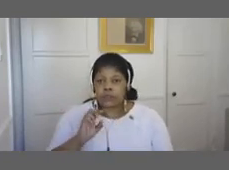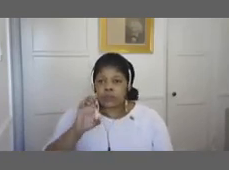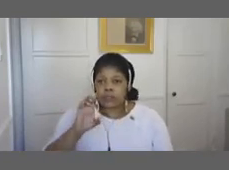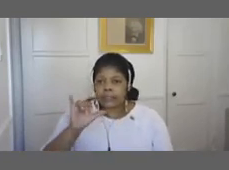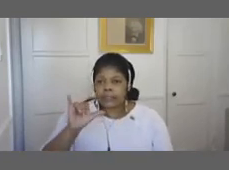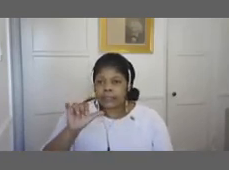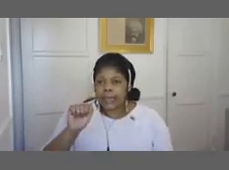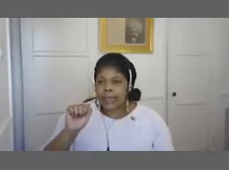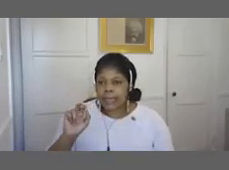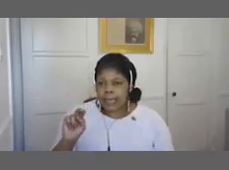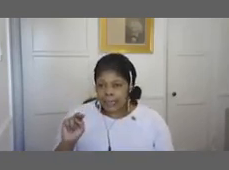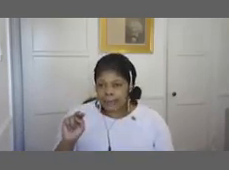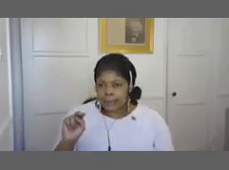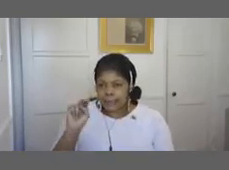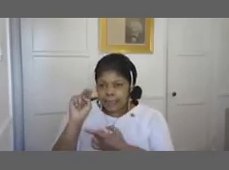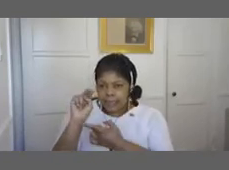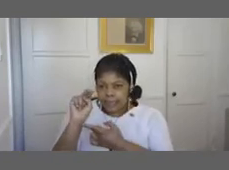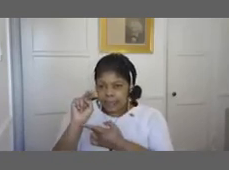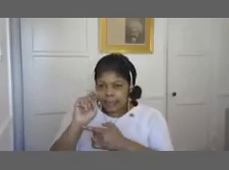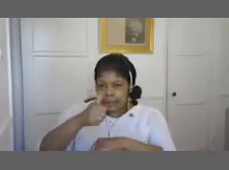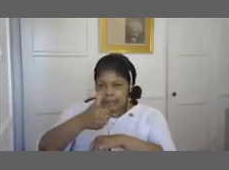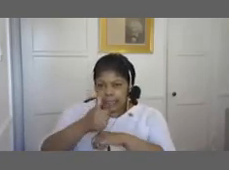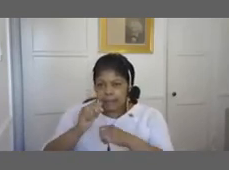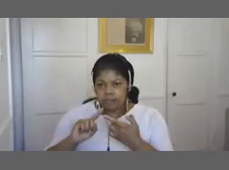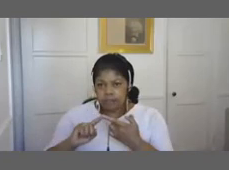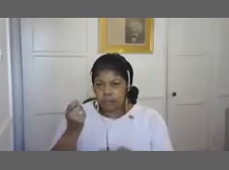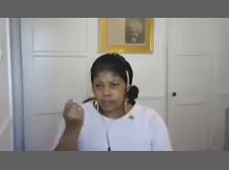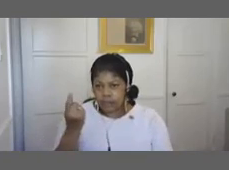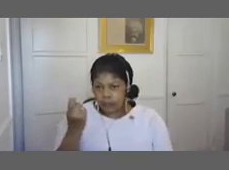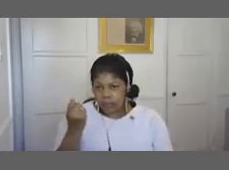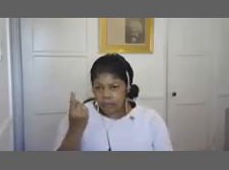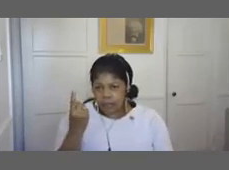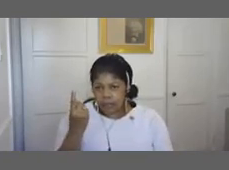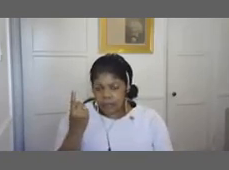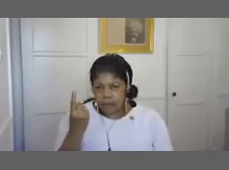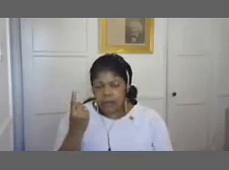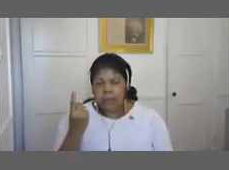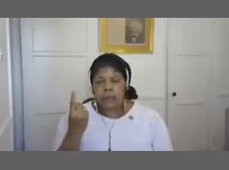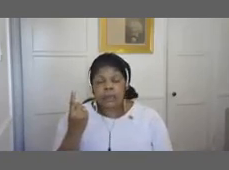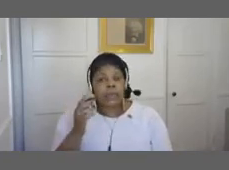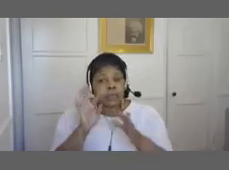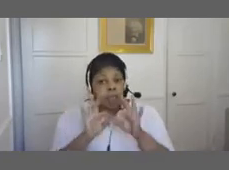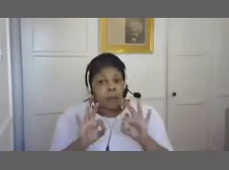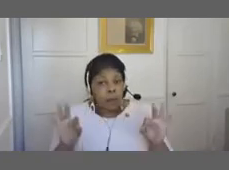is 11. And it is important for this assignment to be